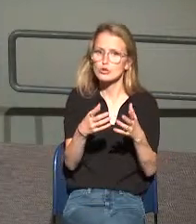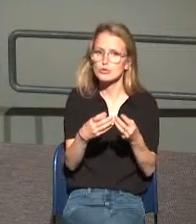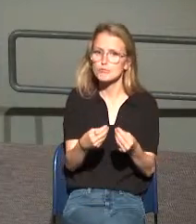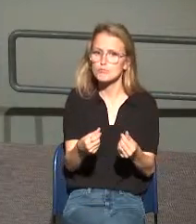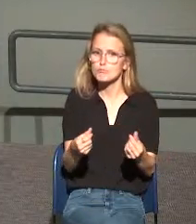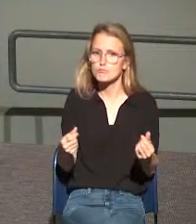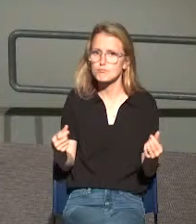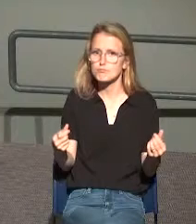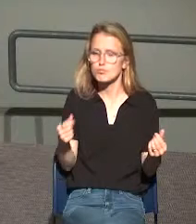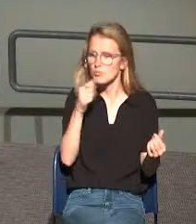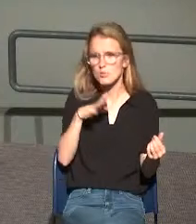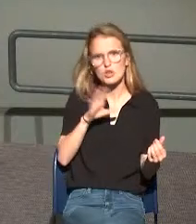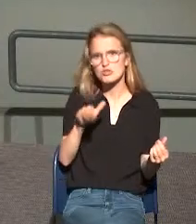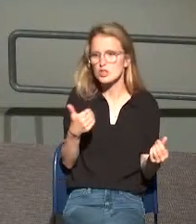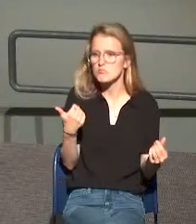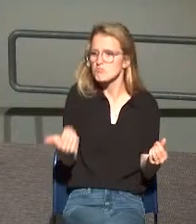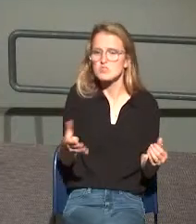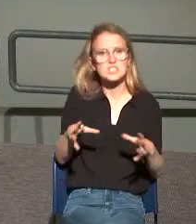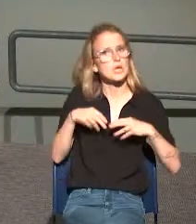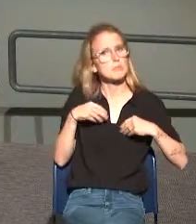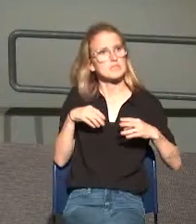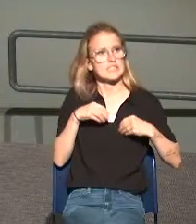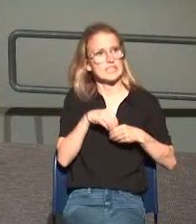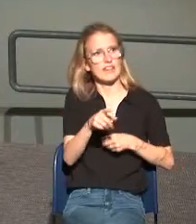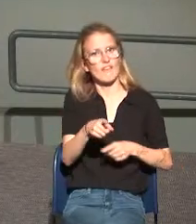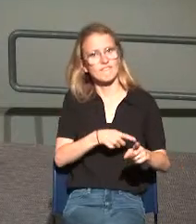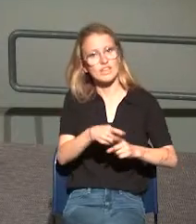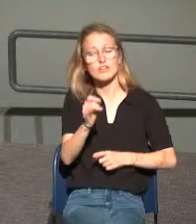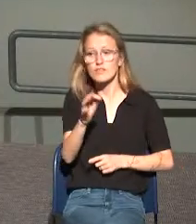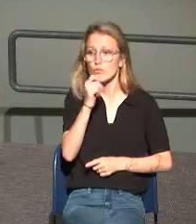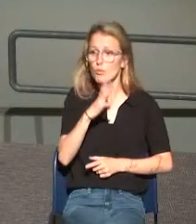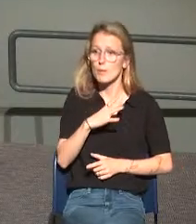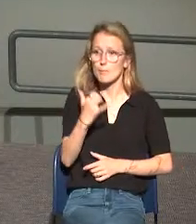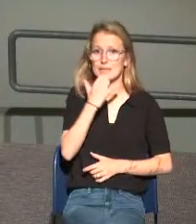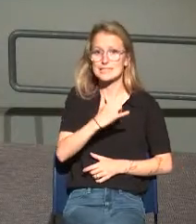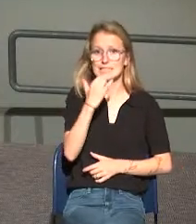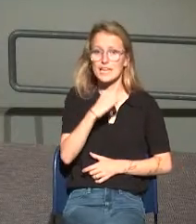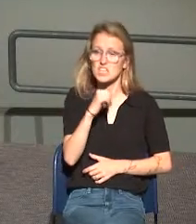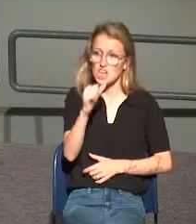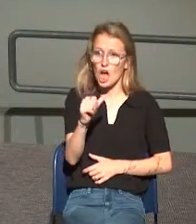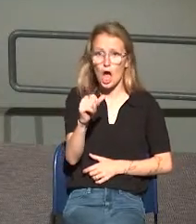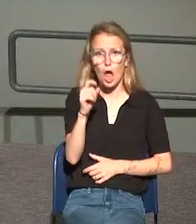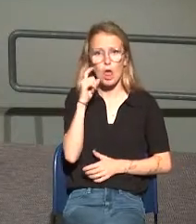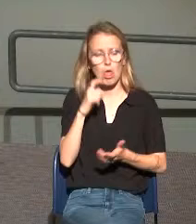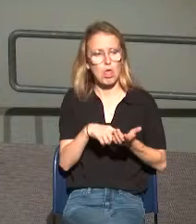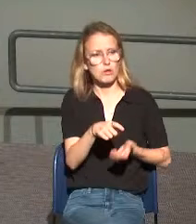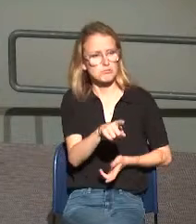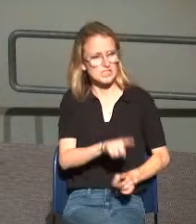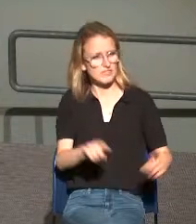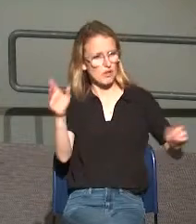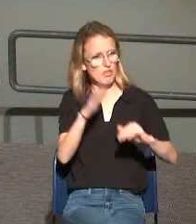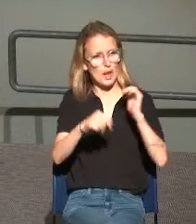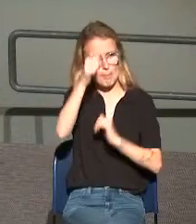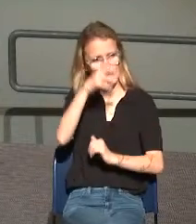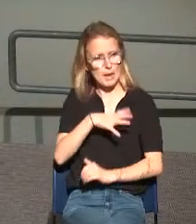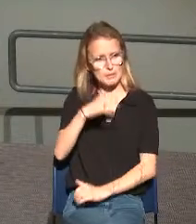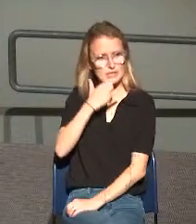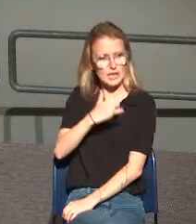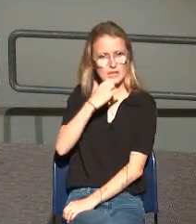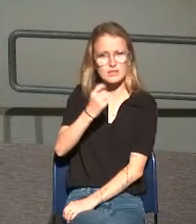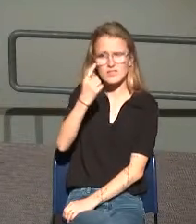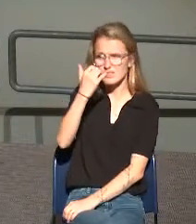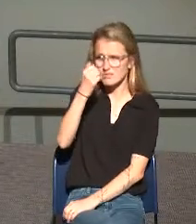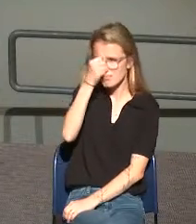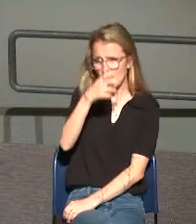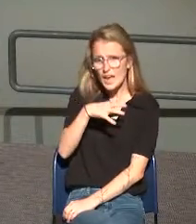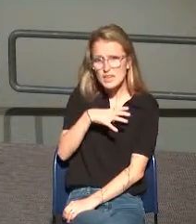women are just accepted in that career field. And if a woman messes up, it's not seen as any different than a man messes up, because the men mess up just